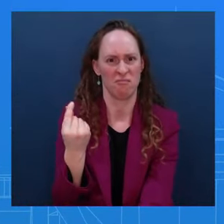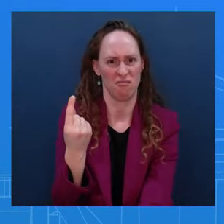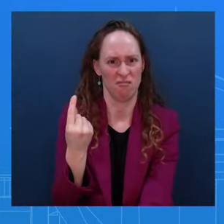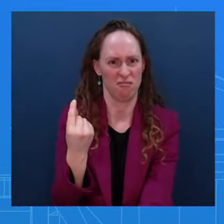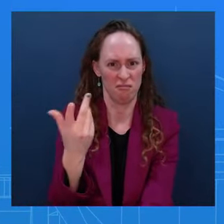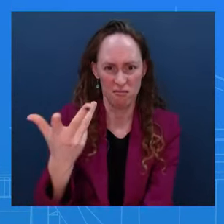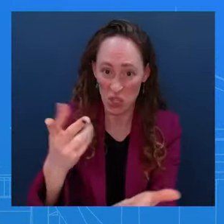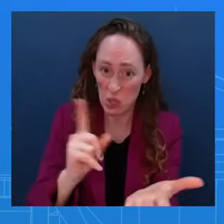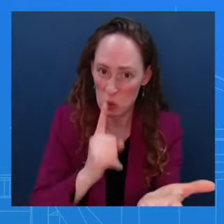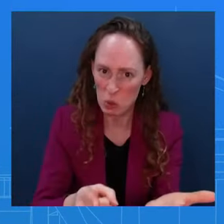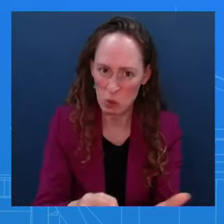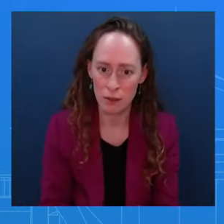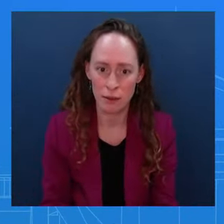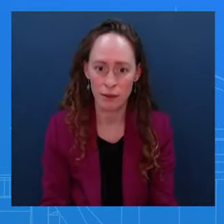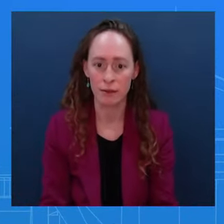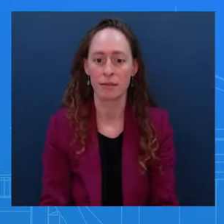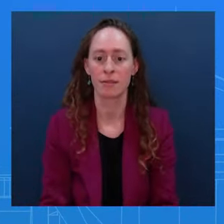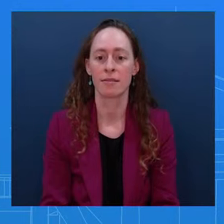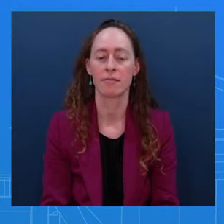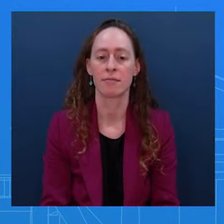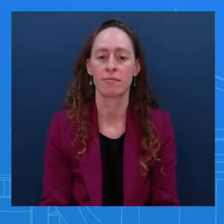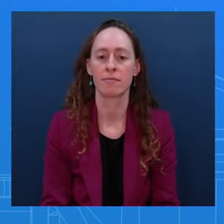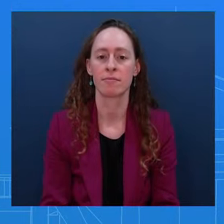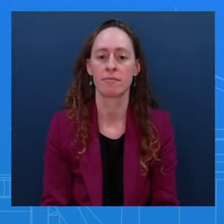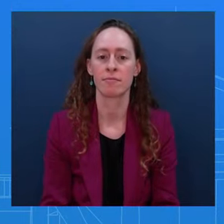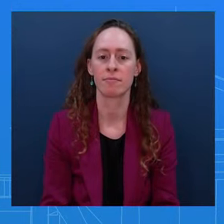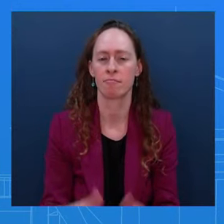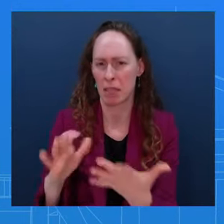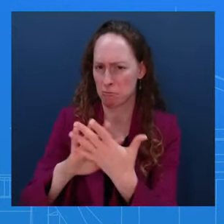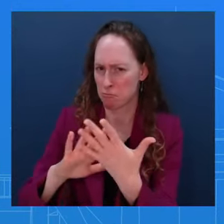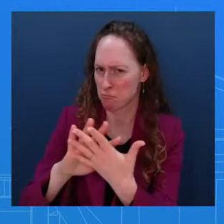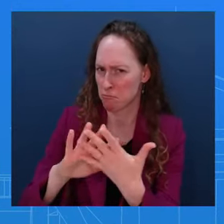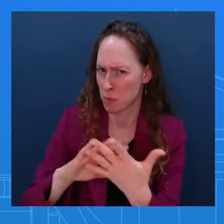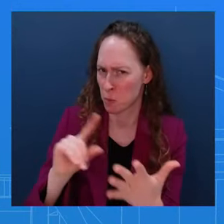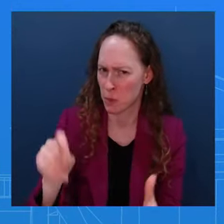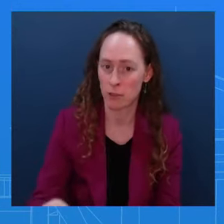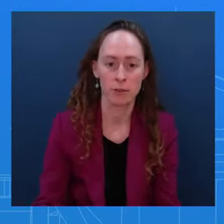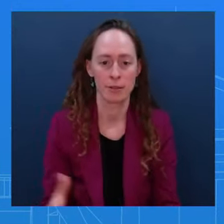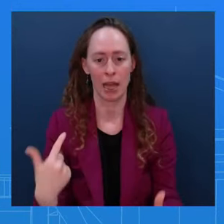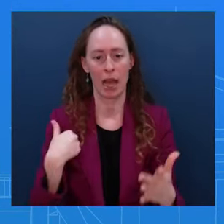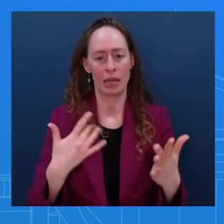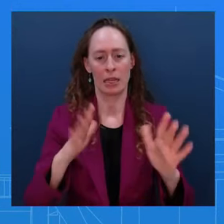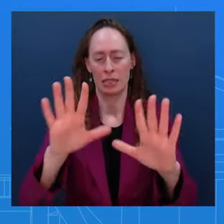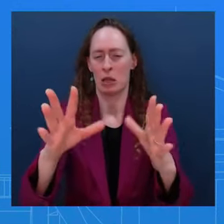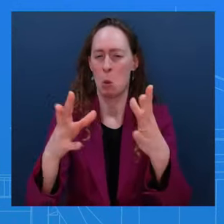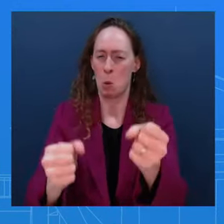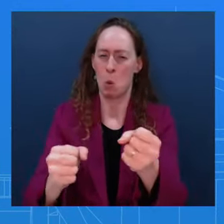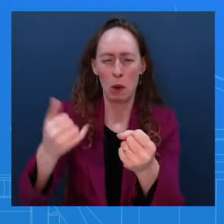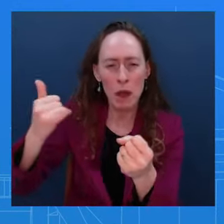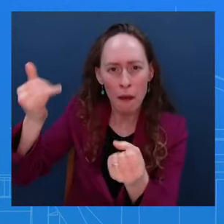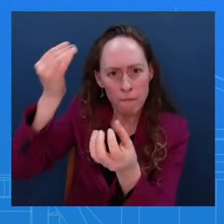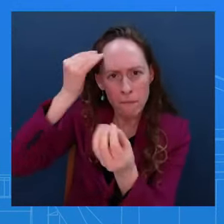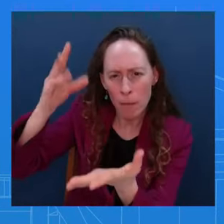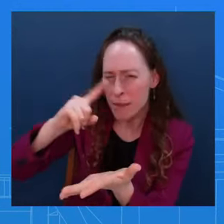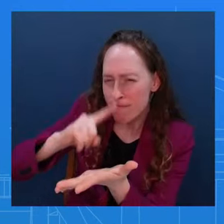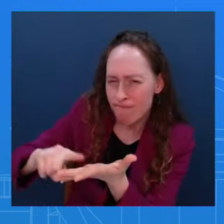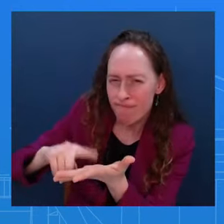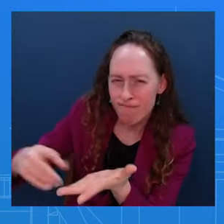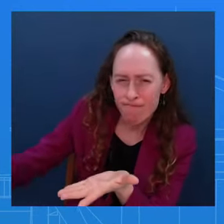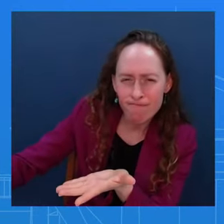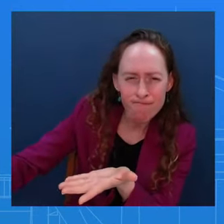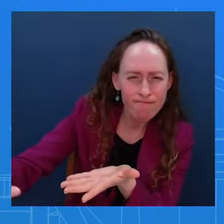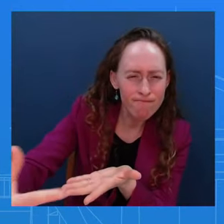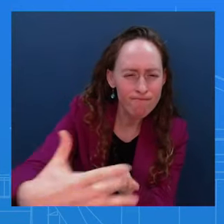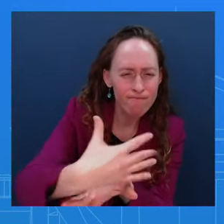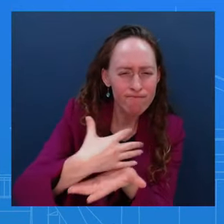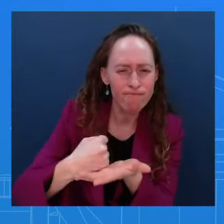I'm not going to get into any of the intelligence analysis. As I said, we're still working our way through this. We still have to brief members of Congress, allies, and partners. I'm not